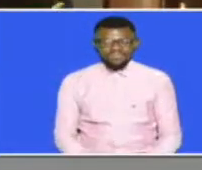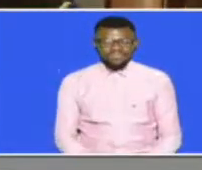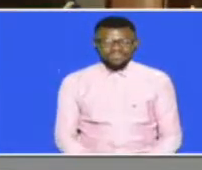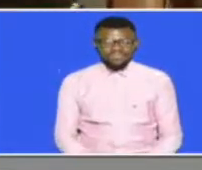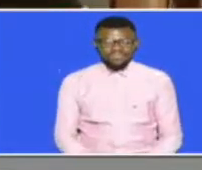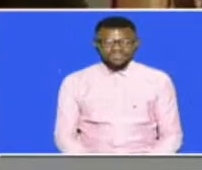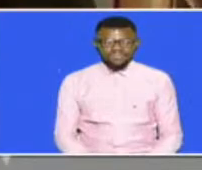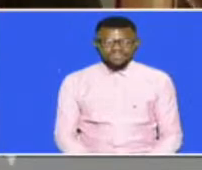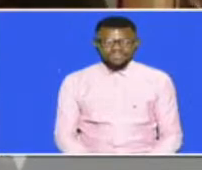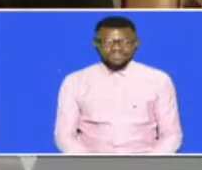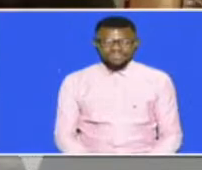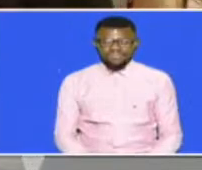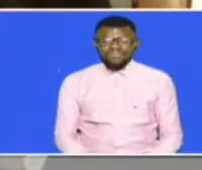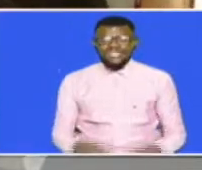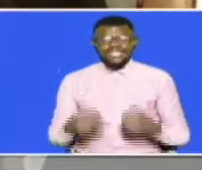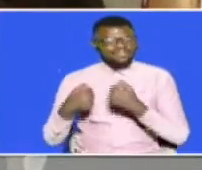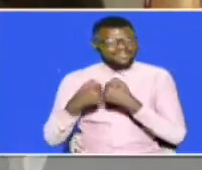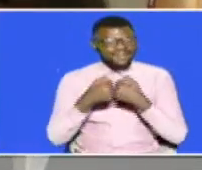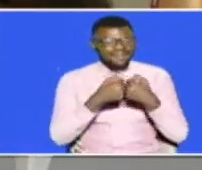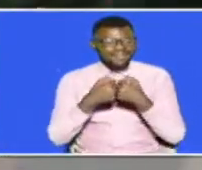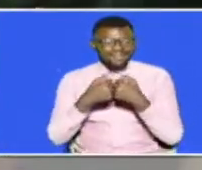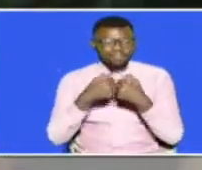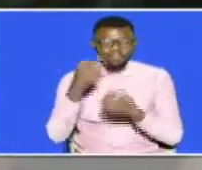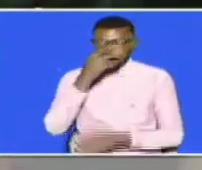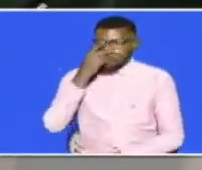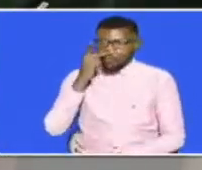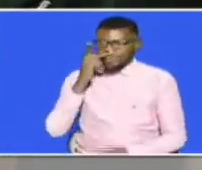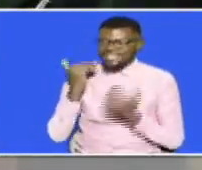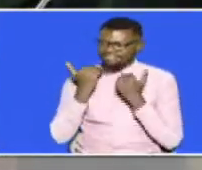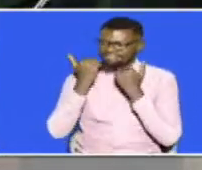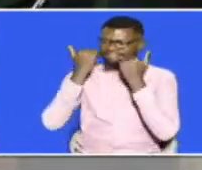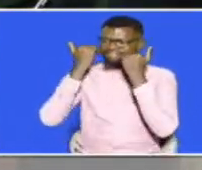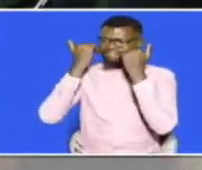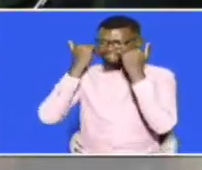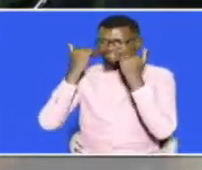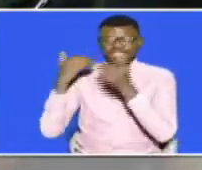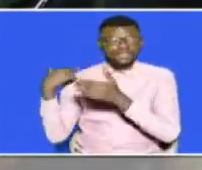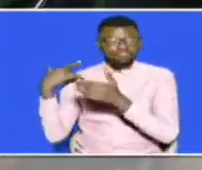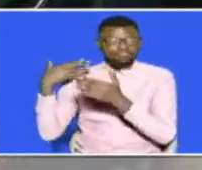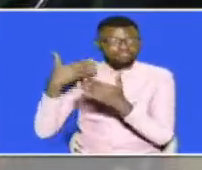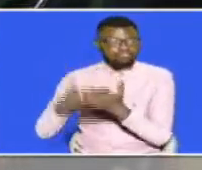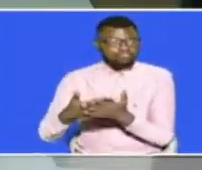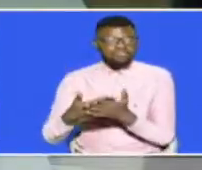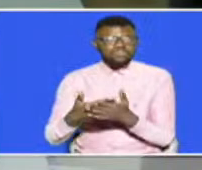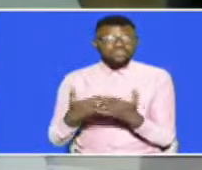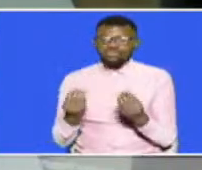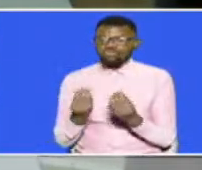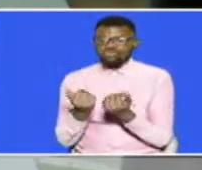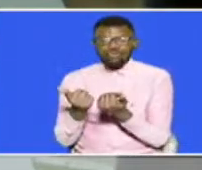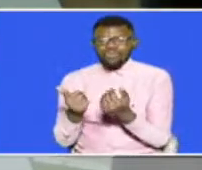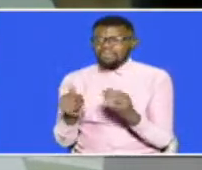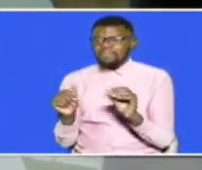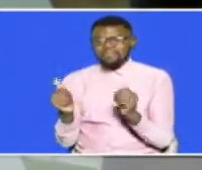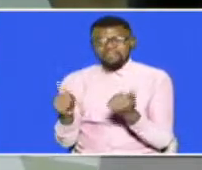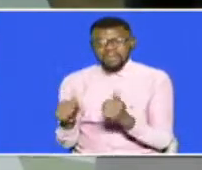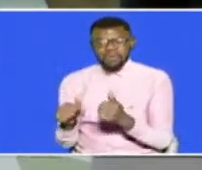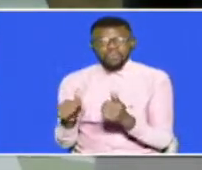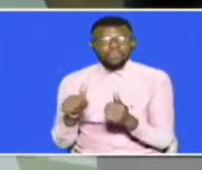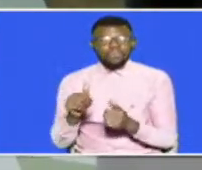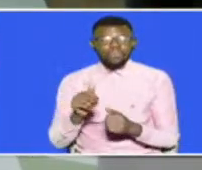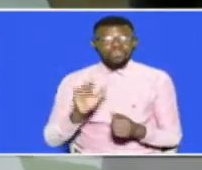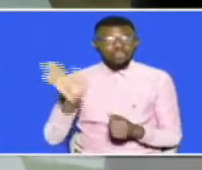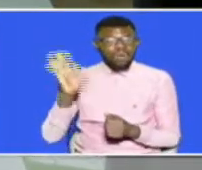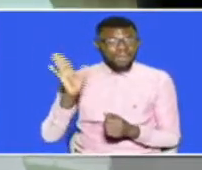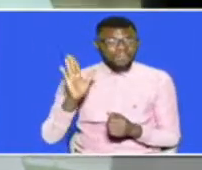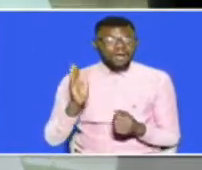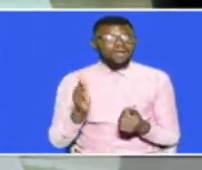The political quagmire that has faced Kalonzo Musyoka in the last few weeks seems to be far from over. Despite Wiper submitting signatures